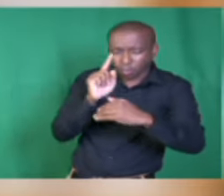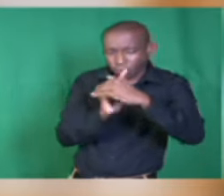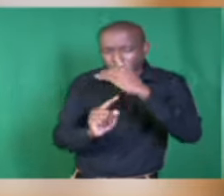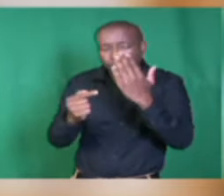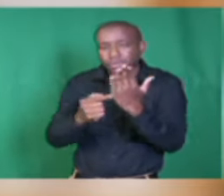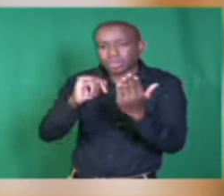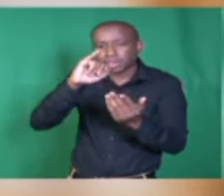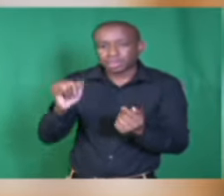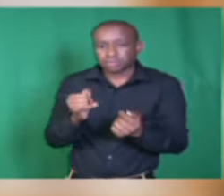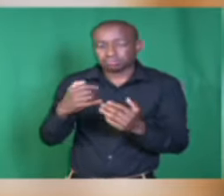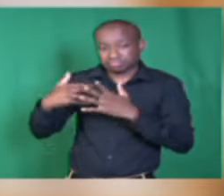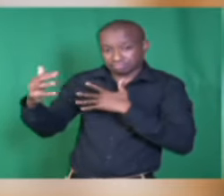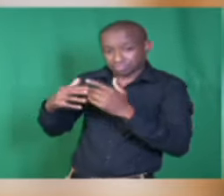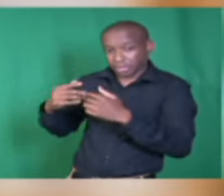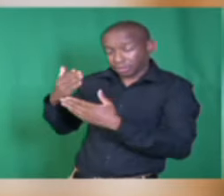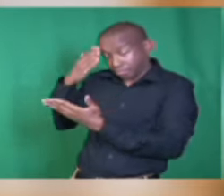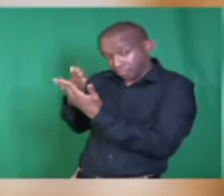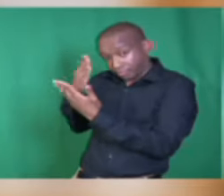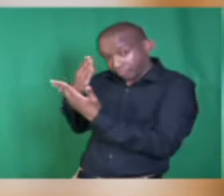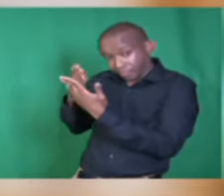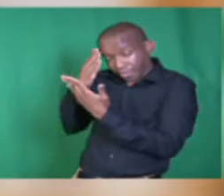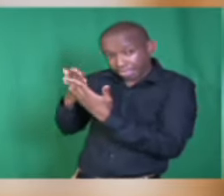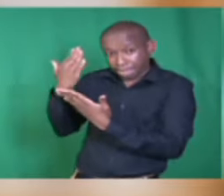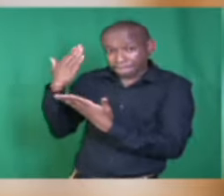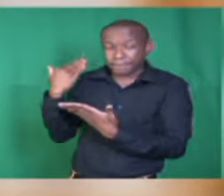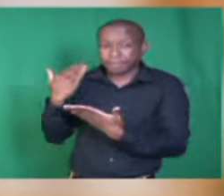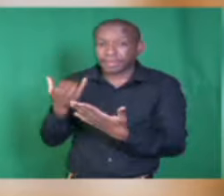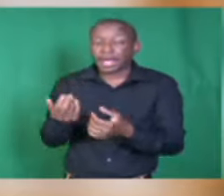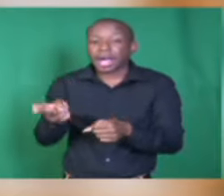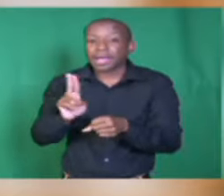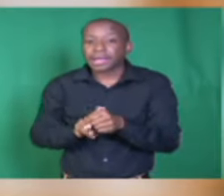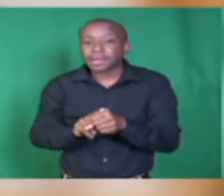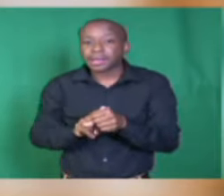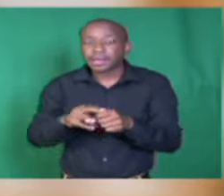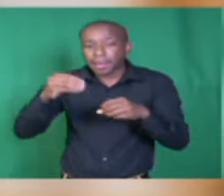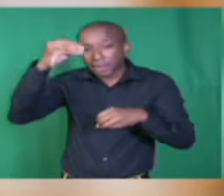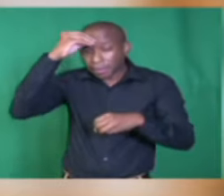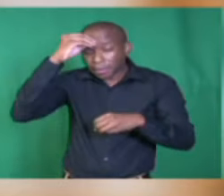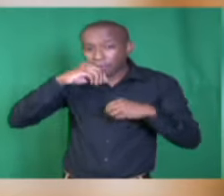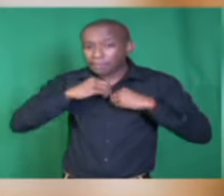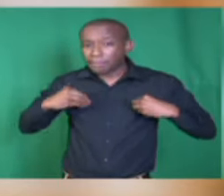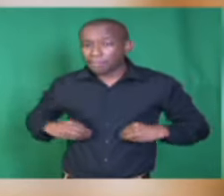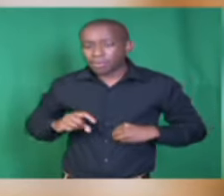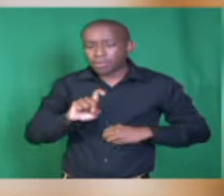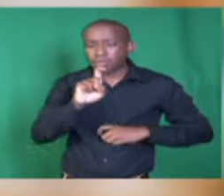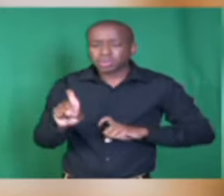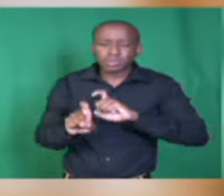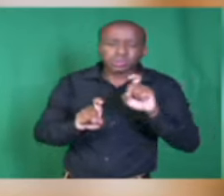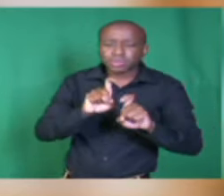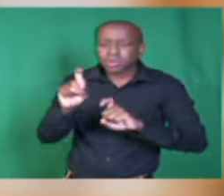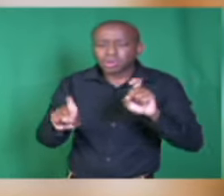Jerusalem. So you looked at that, and then the chief priest questioned Jesus's authority. They questioned Jesus where he